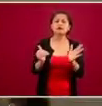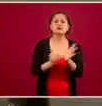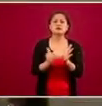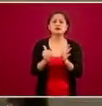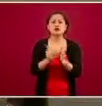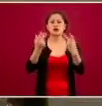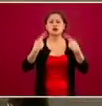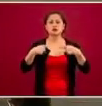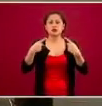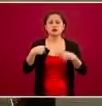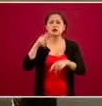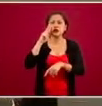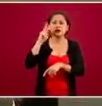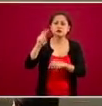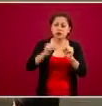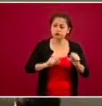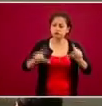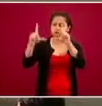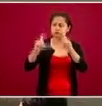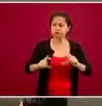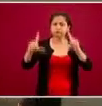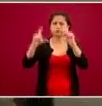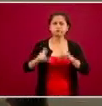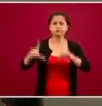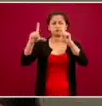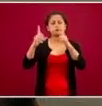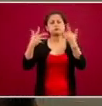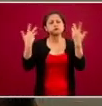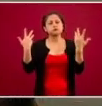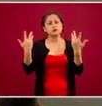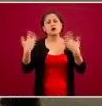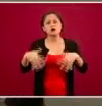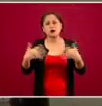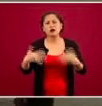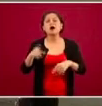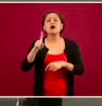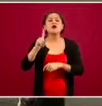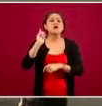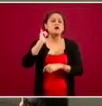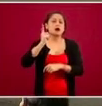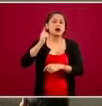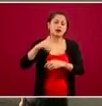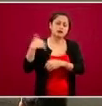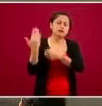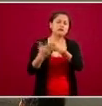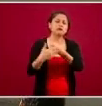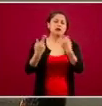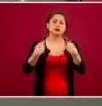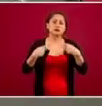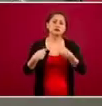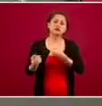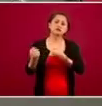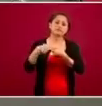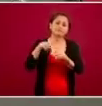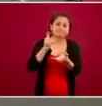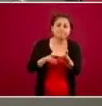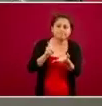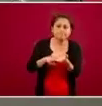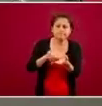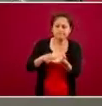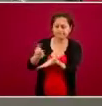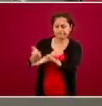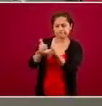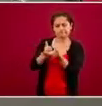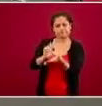whether it's a Sunday or it's a Saturday. You're always here every day, and thanks to you we have reached 10 million people, and